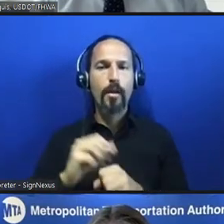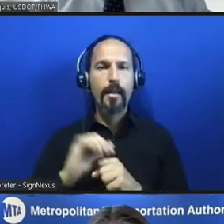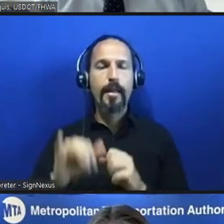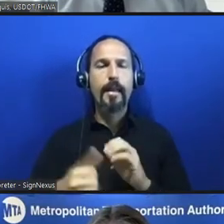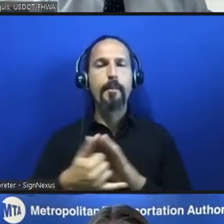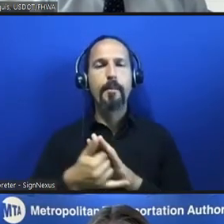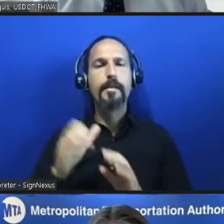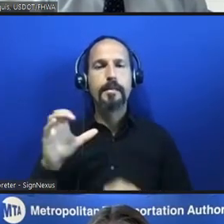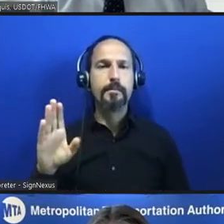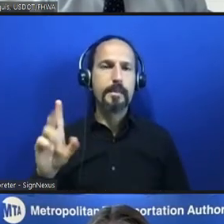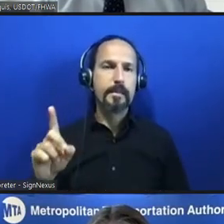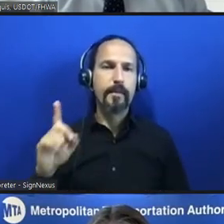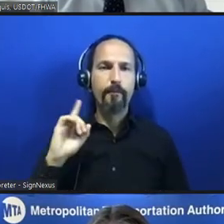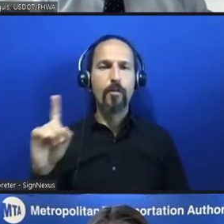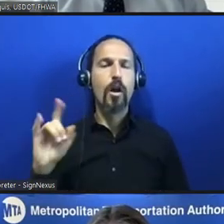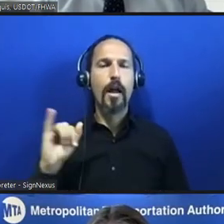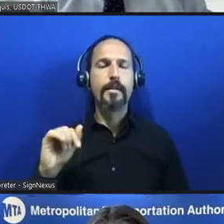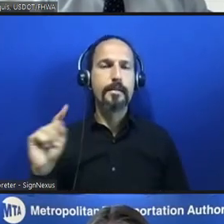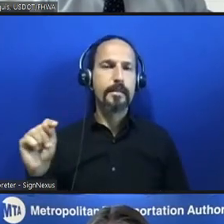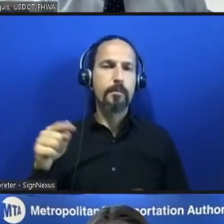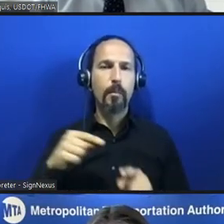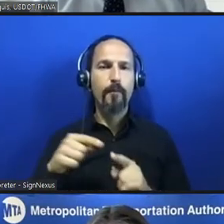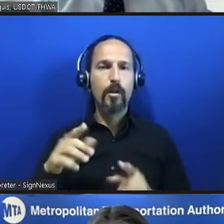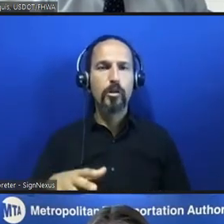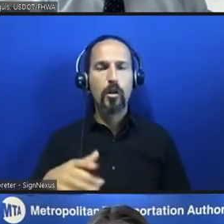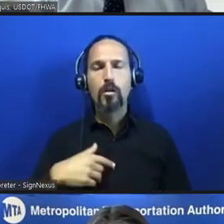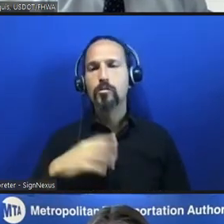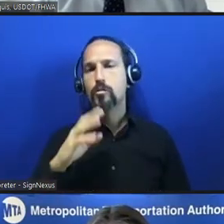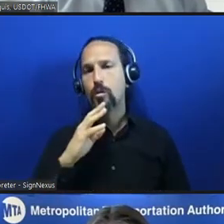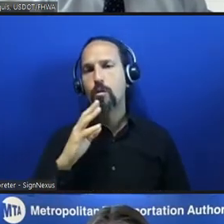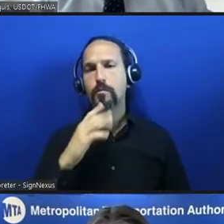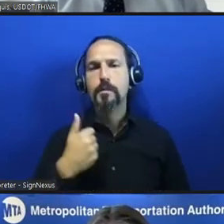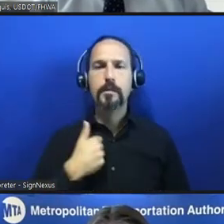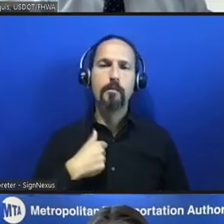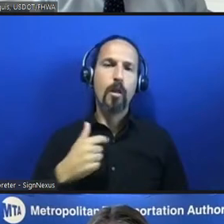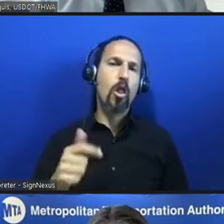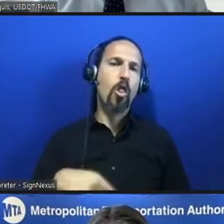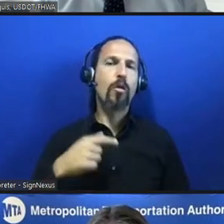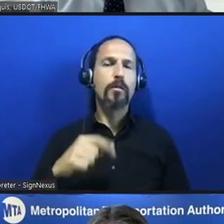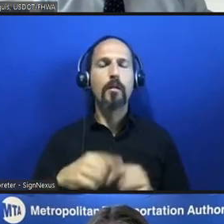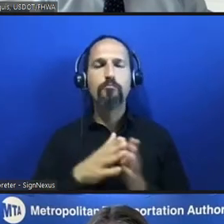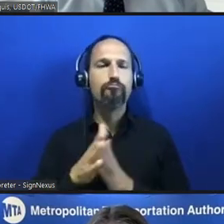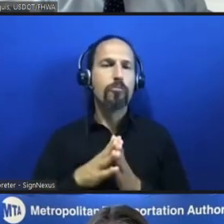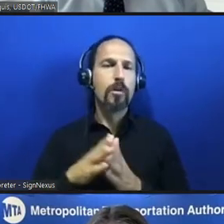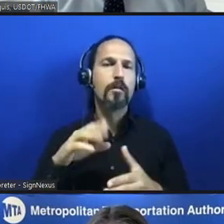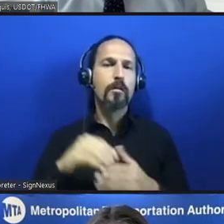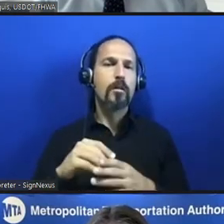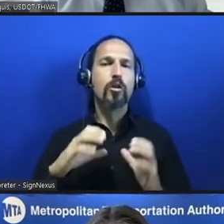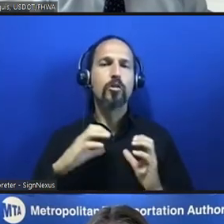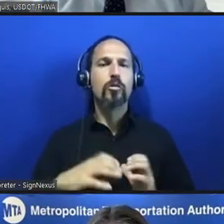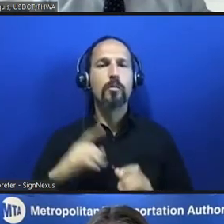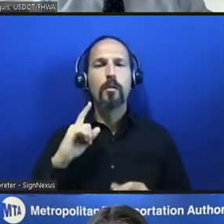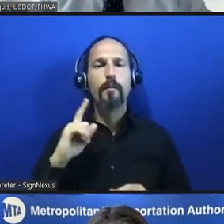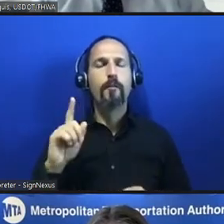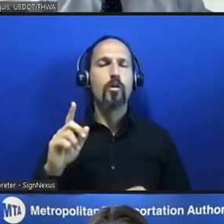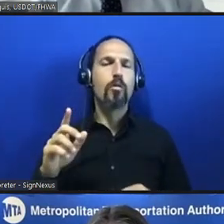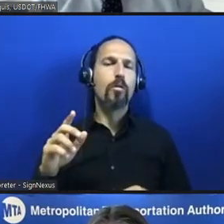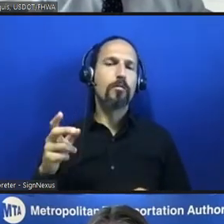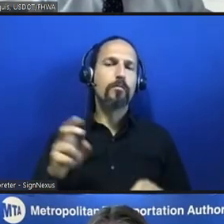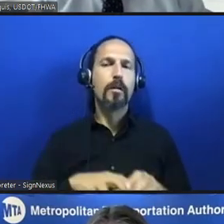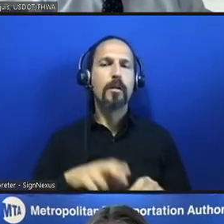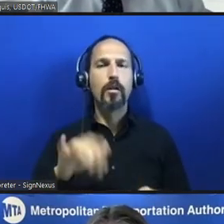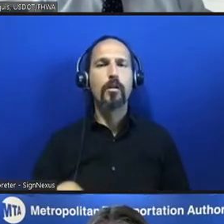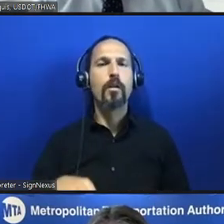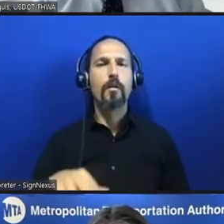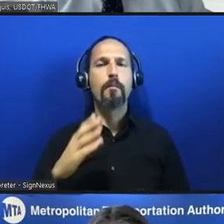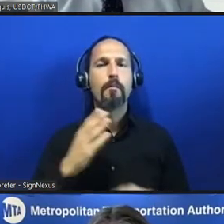Manhattan CBD as an I.T professional I speak as a long time Enthusiast and consumer of the New York City Subways buses and commute Rail